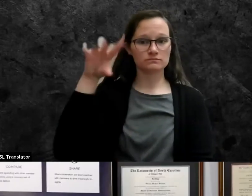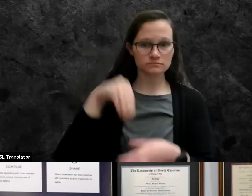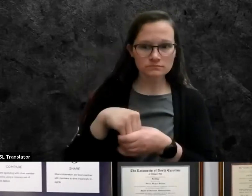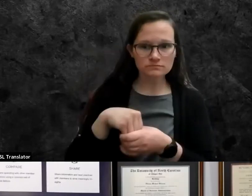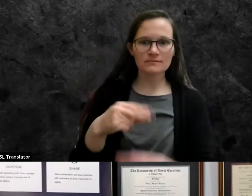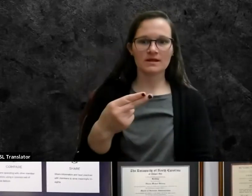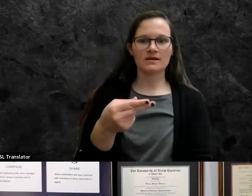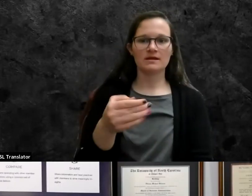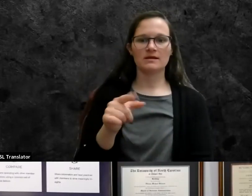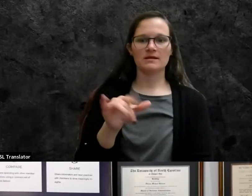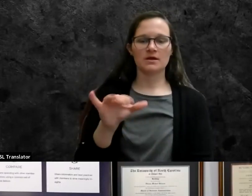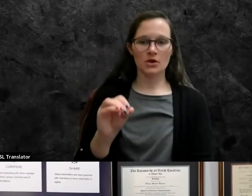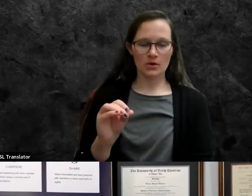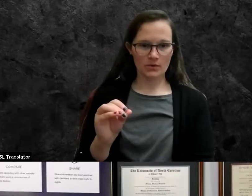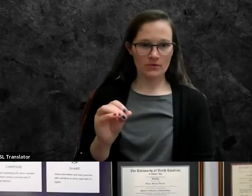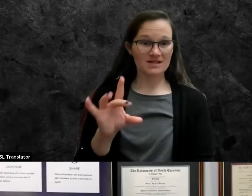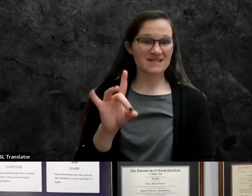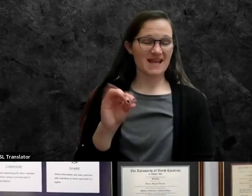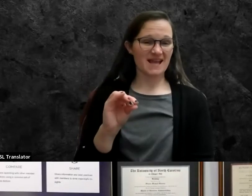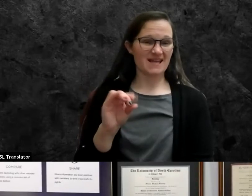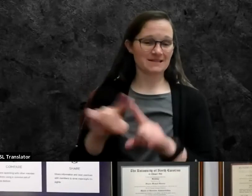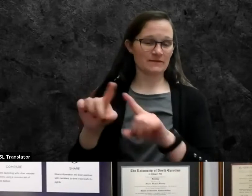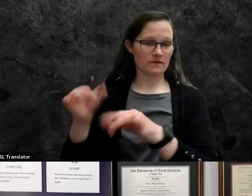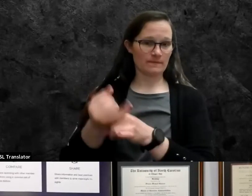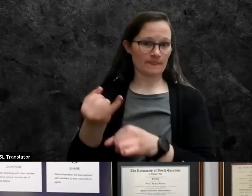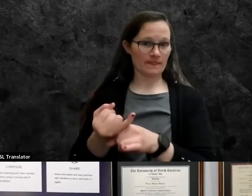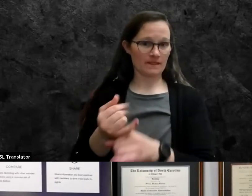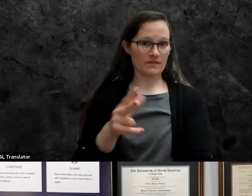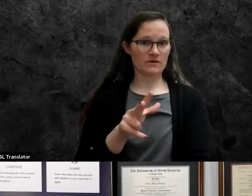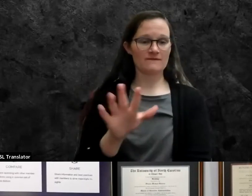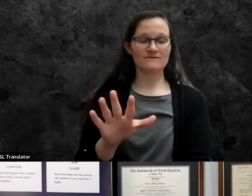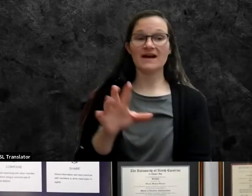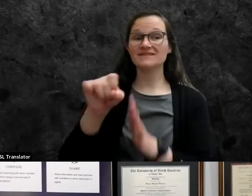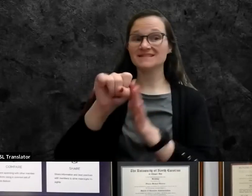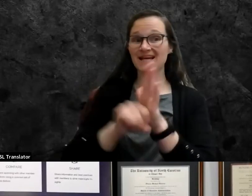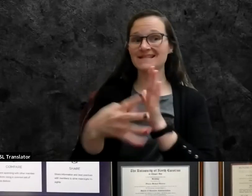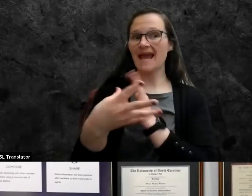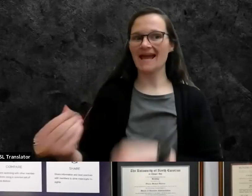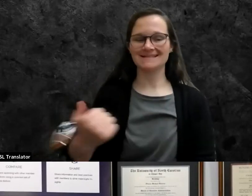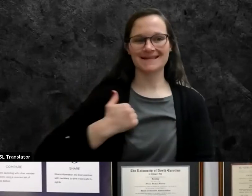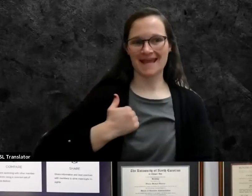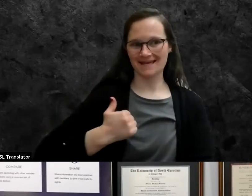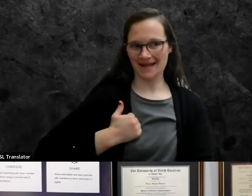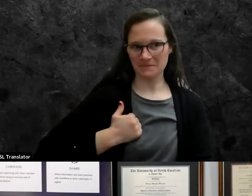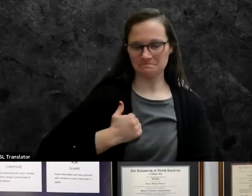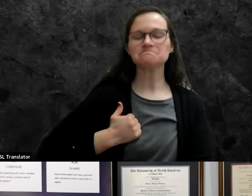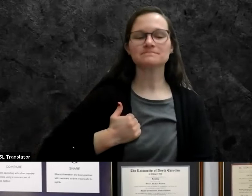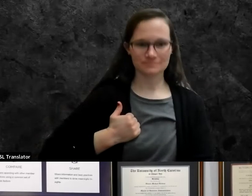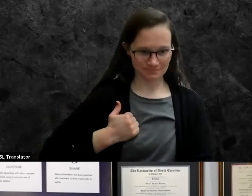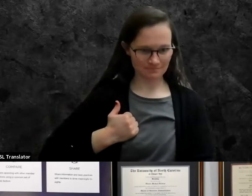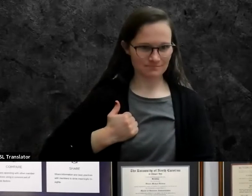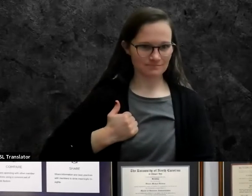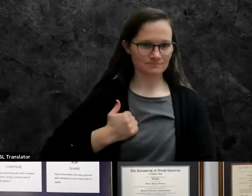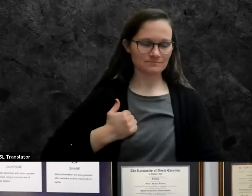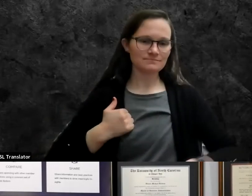Consortium, comprised of 80 member institutions in 35 states and Canada. My colleague Ermelinda Quintela and I have been working